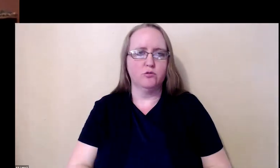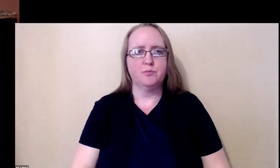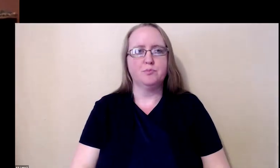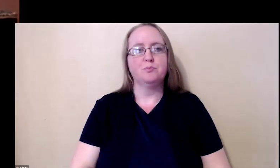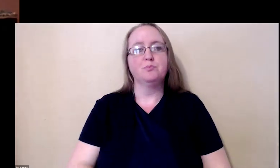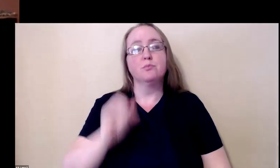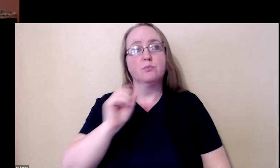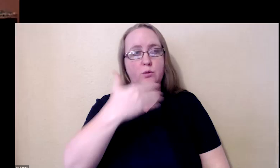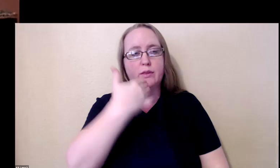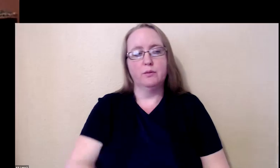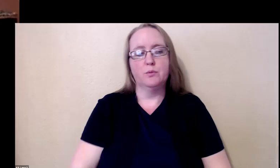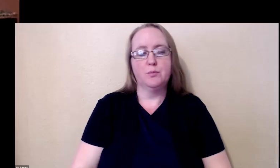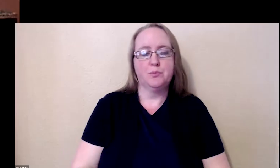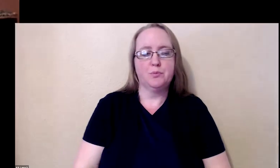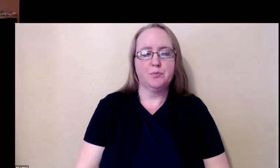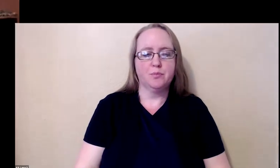thank you.